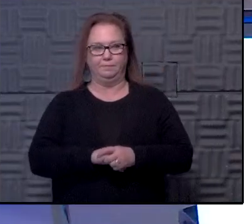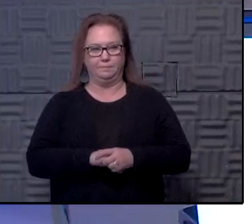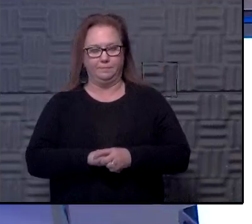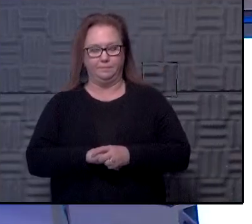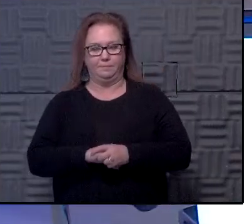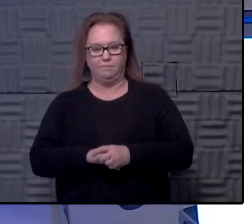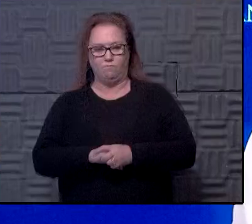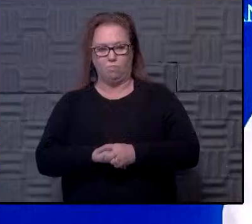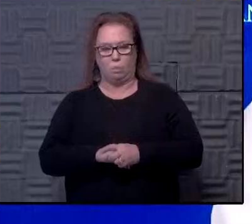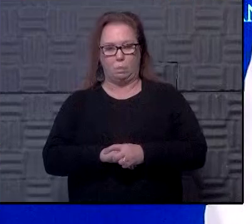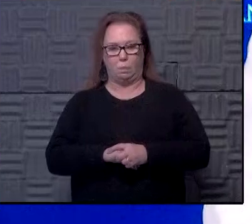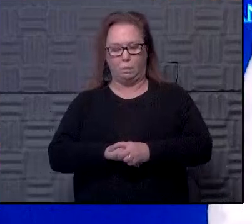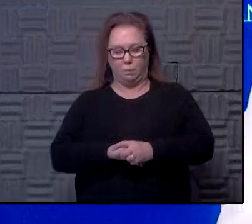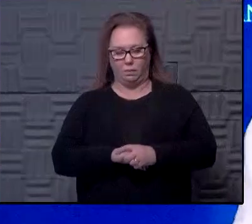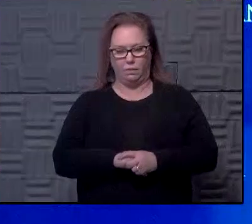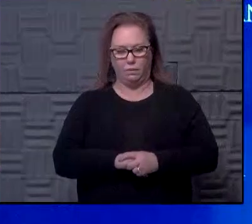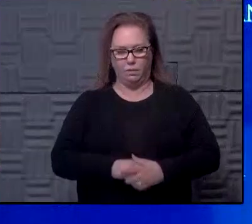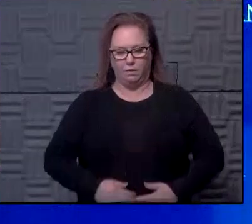reporters?